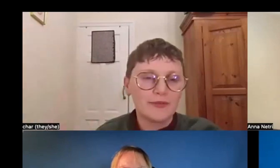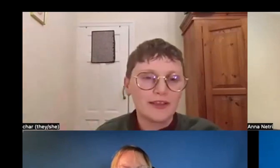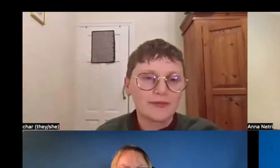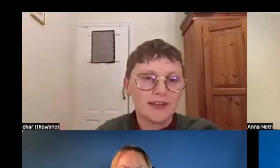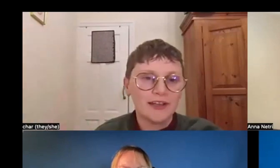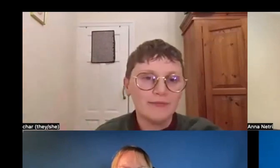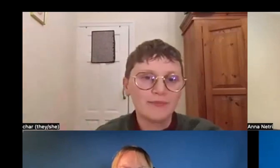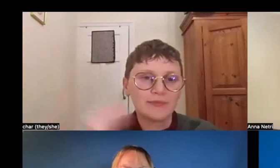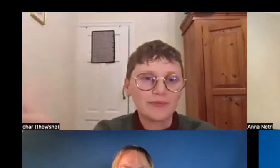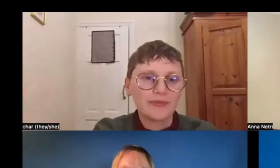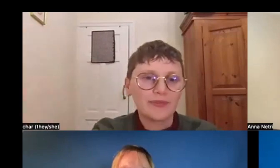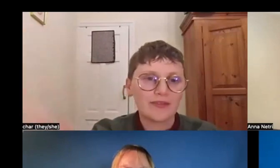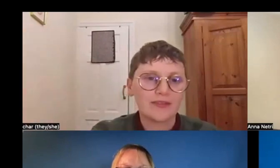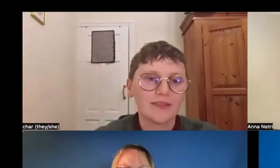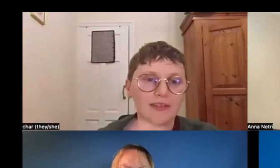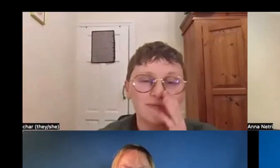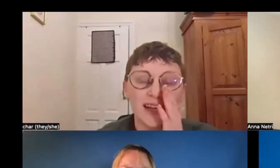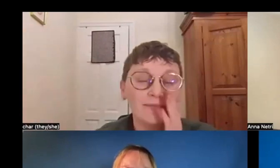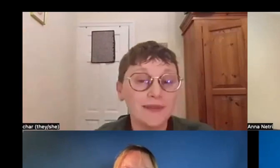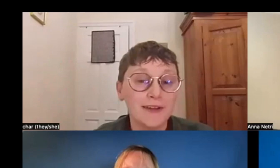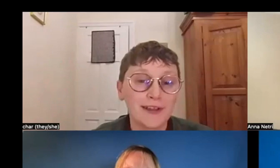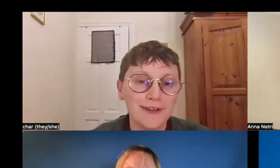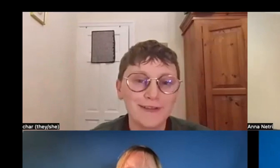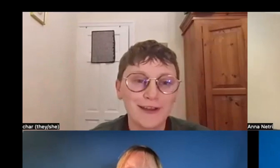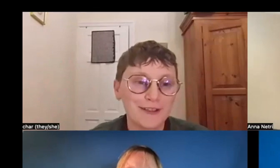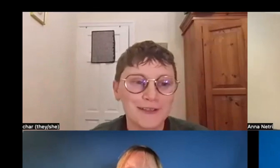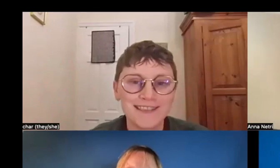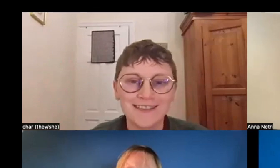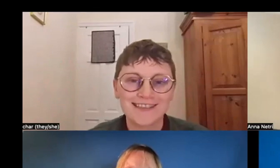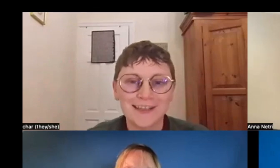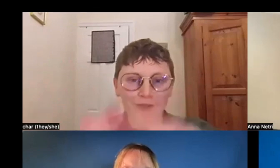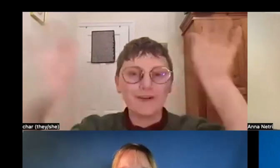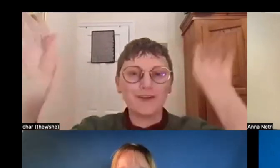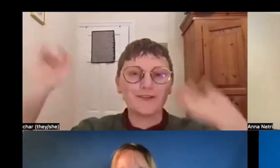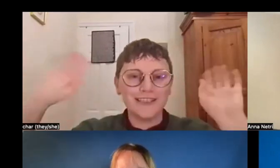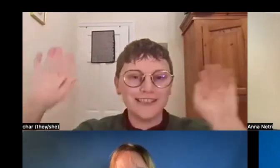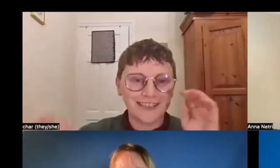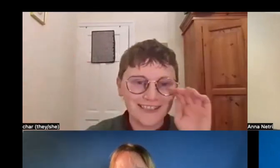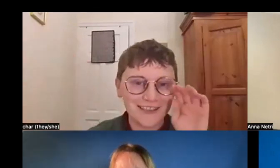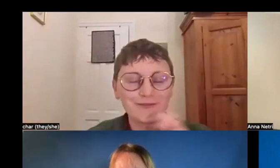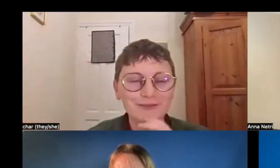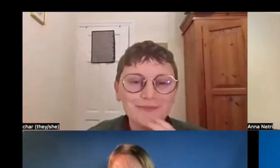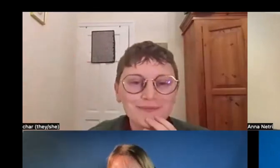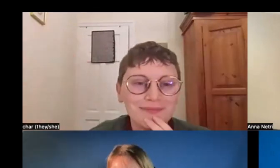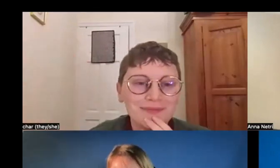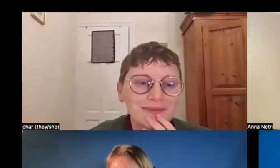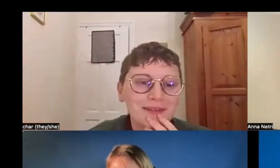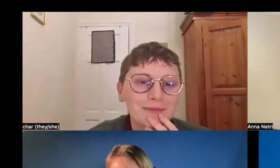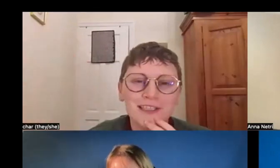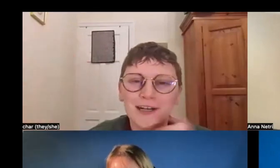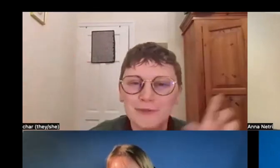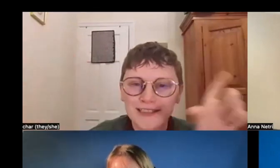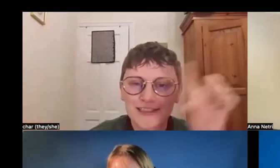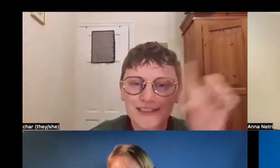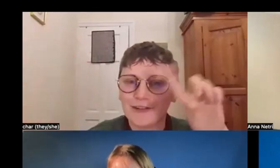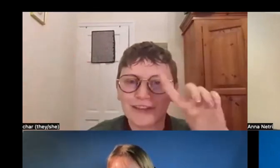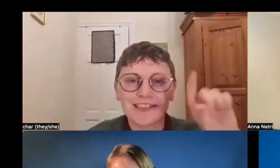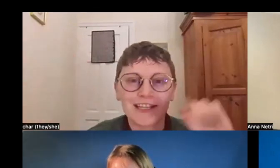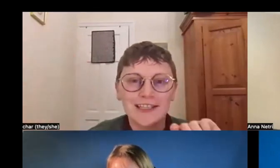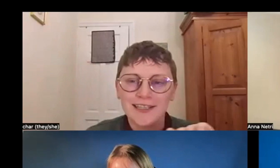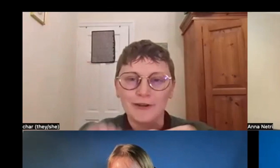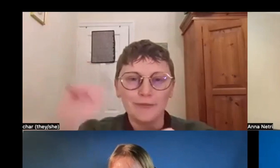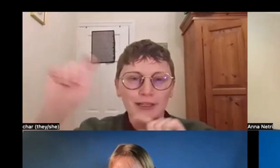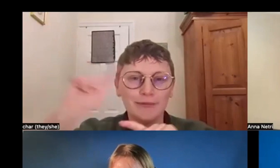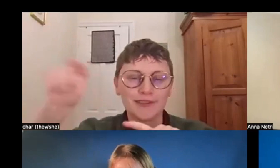or something. Okay. Yeah, if they're interested, it's like the further reading stuff. Okay. Because I'll be sharing